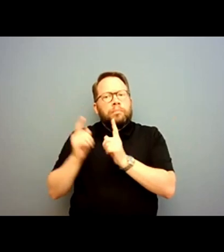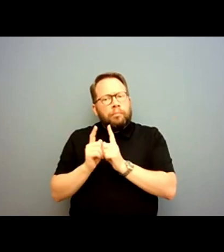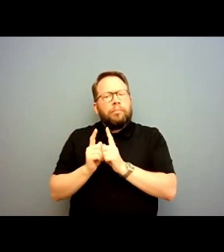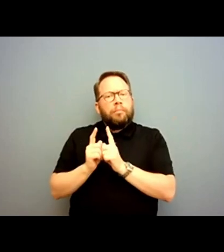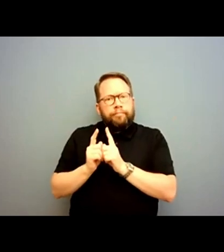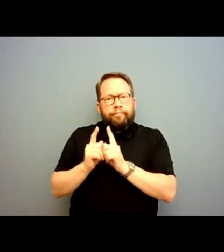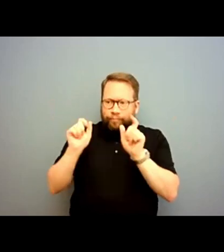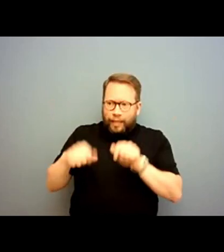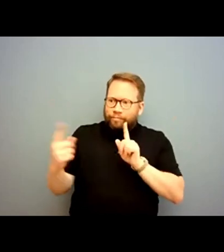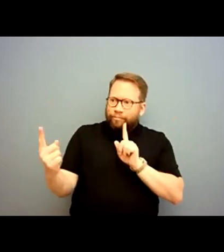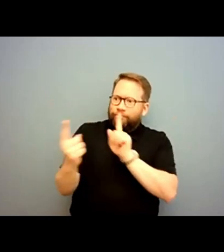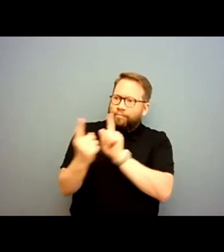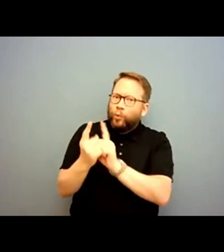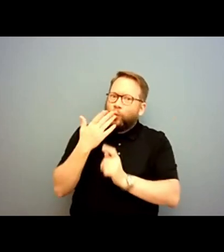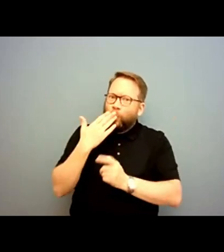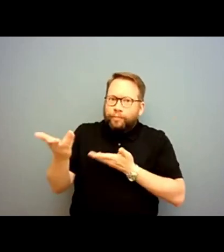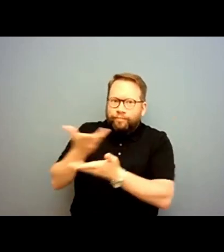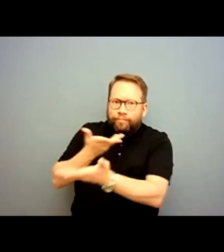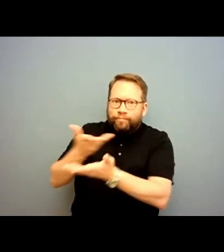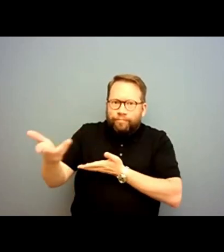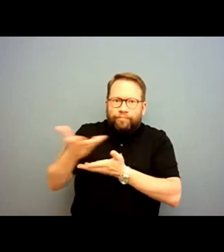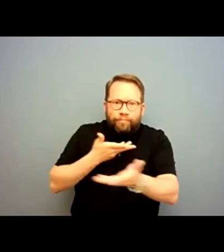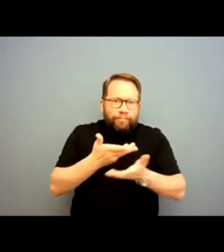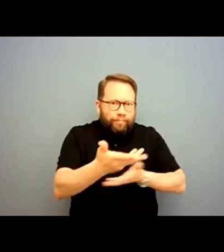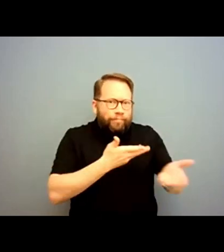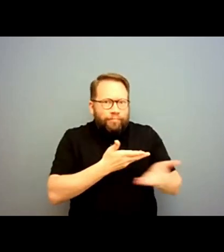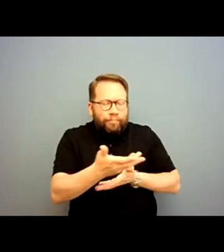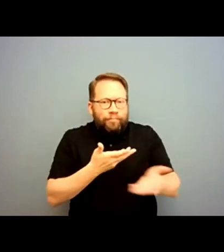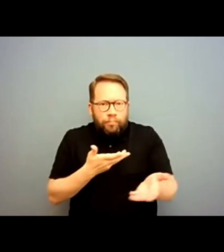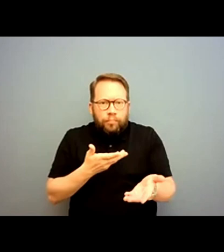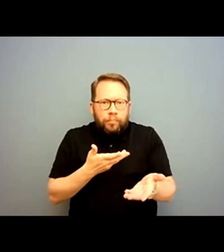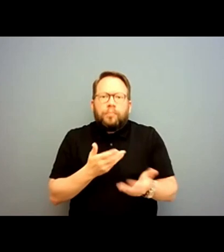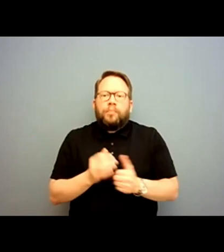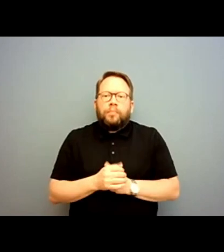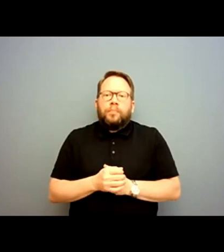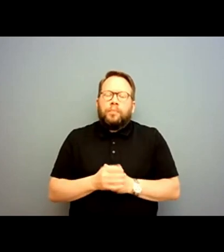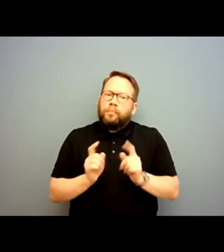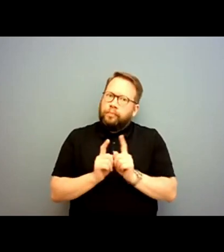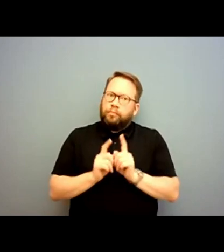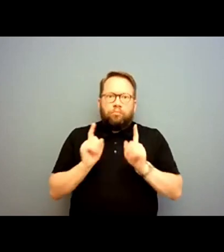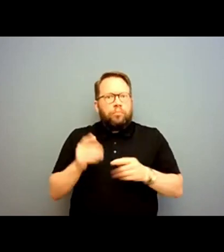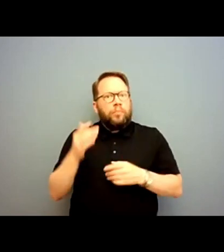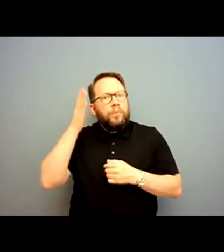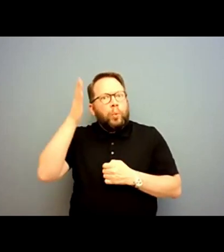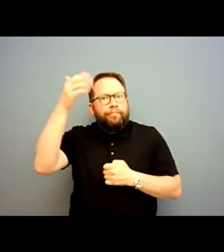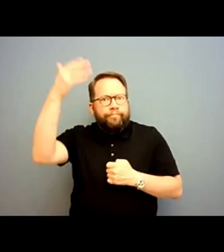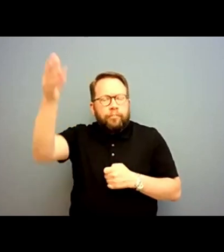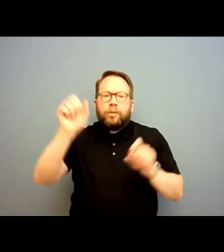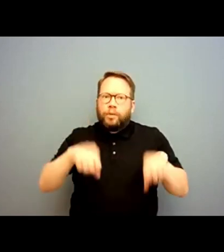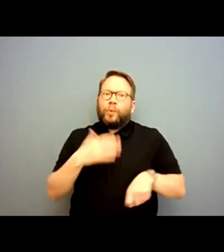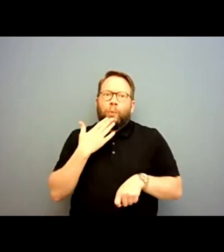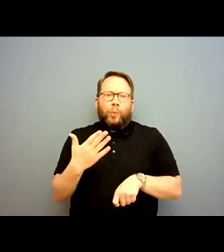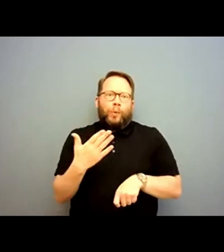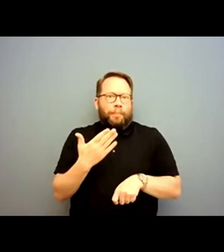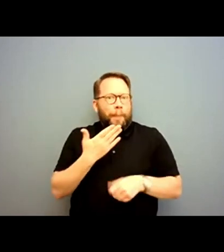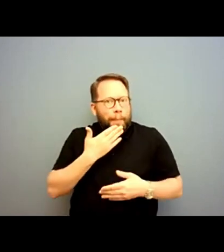share knowledge, experiences, and good practices in this field. In my opening remarks, I